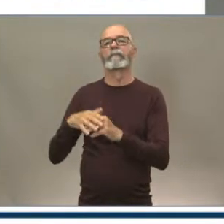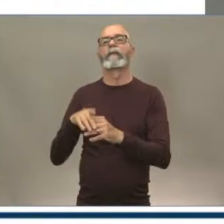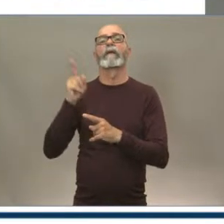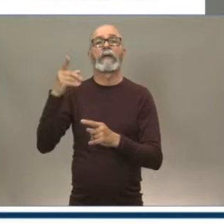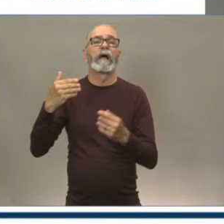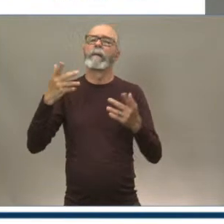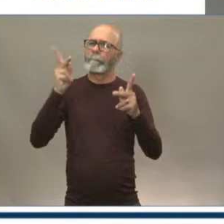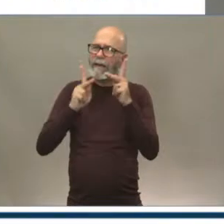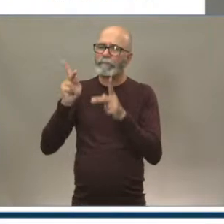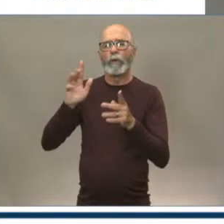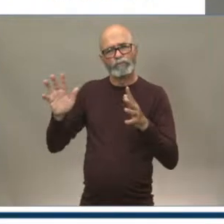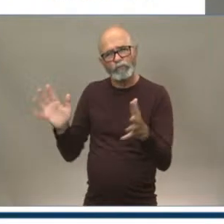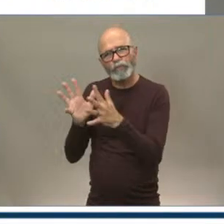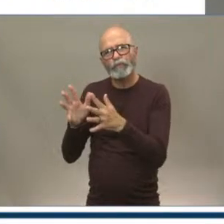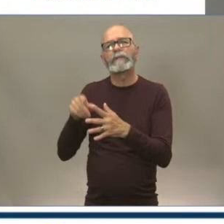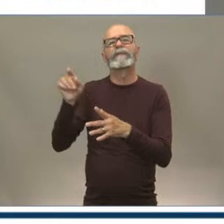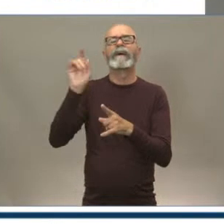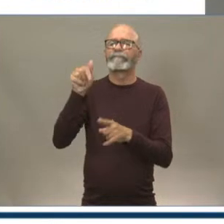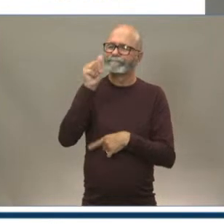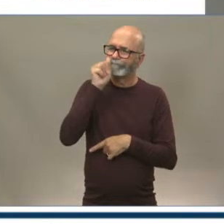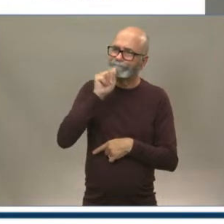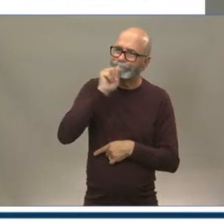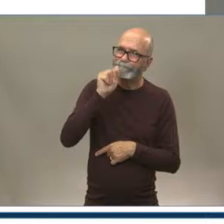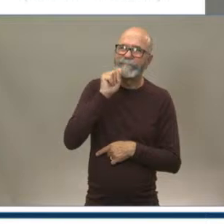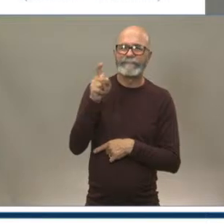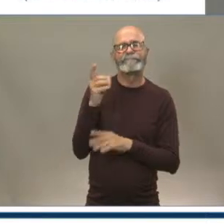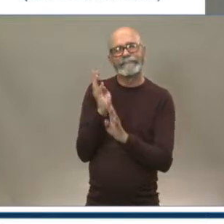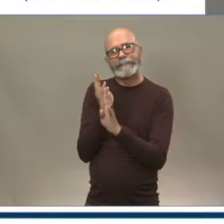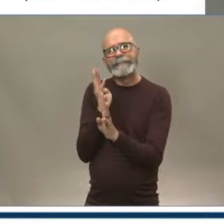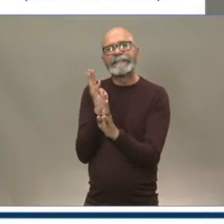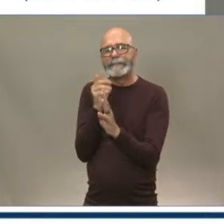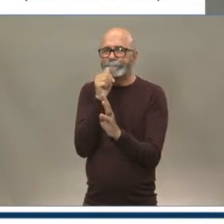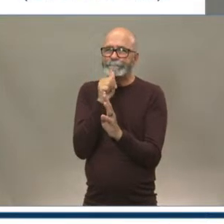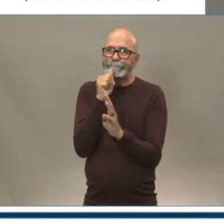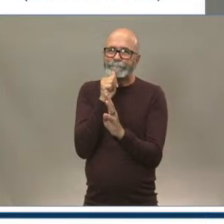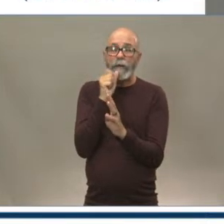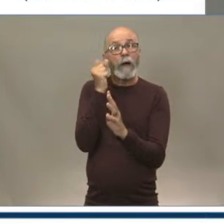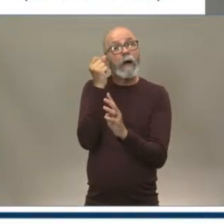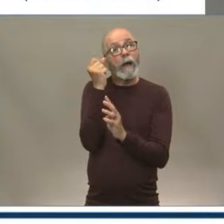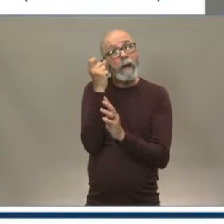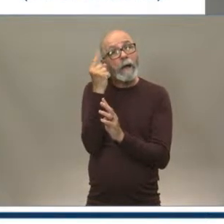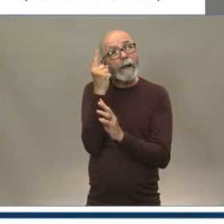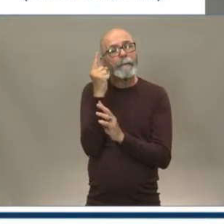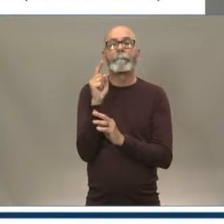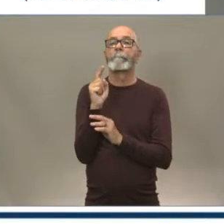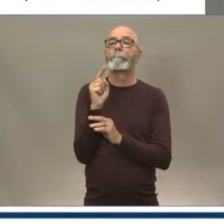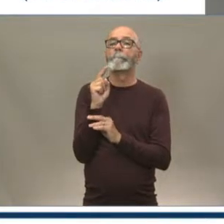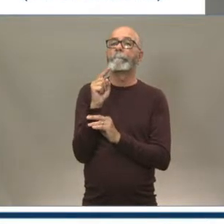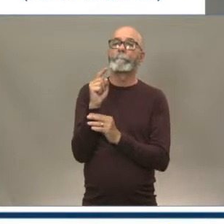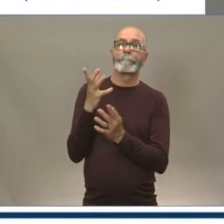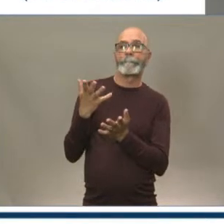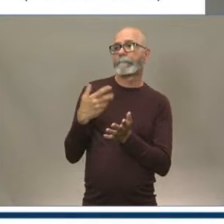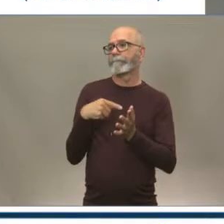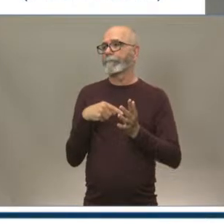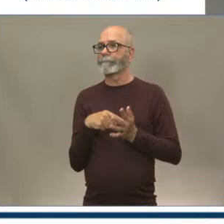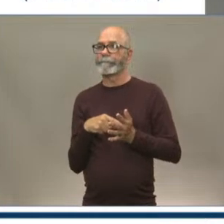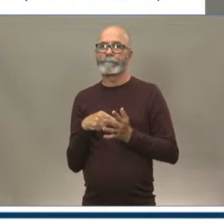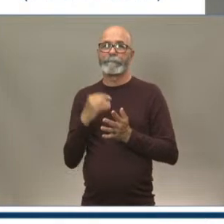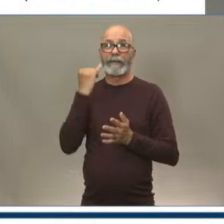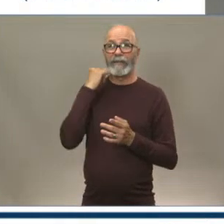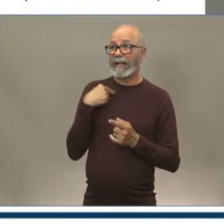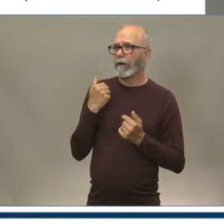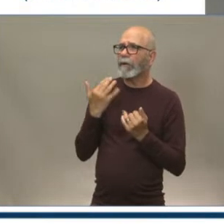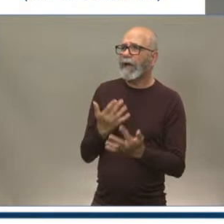have a little bit of patience. But what I will say to people in areas that they're going to have to wait for a little